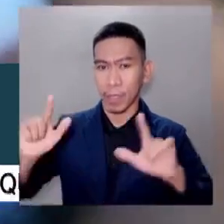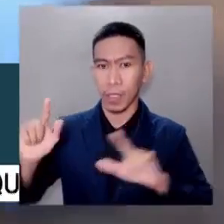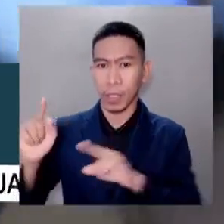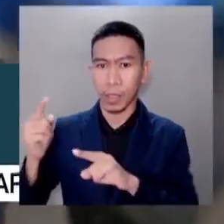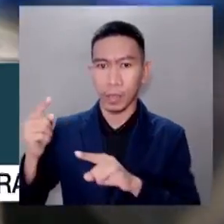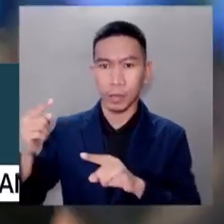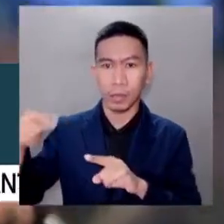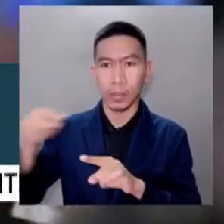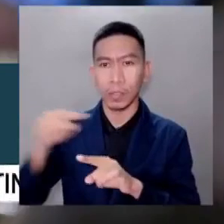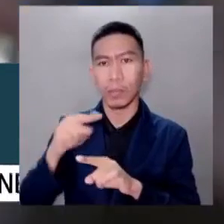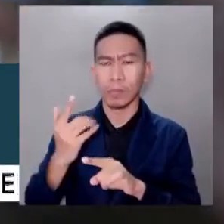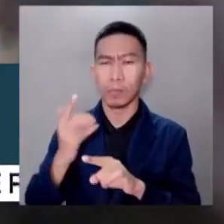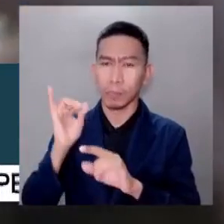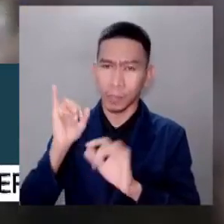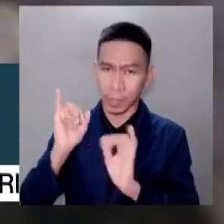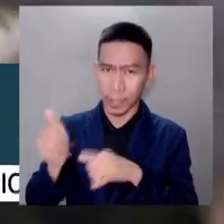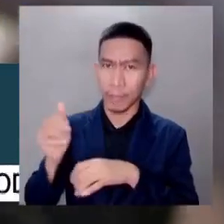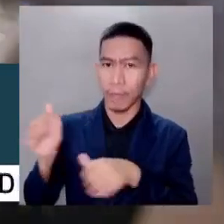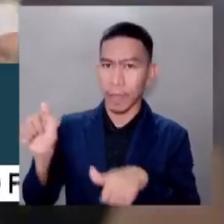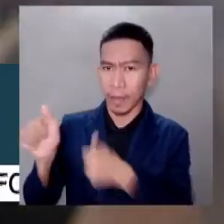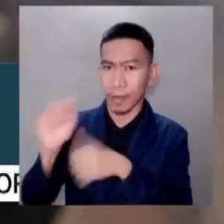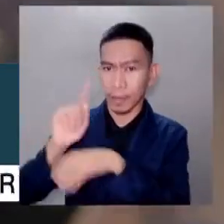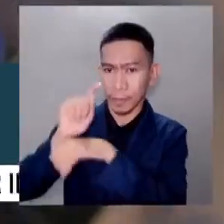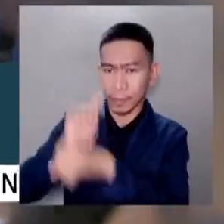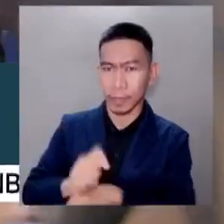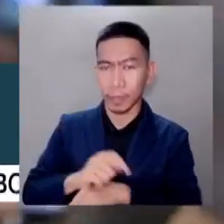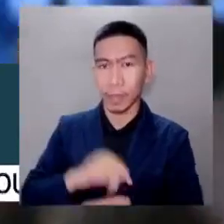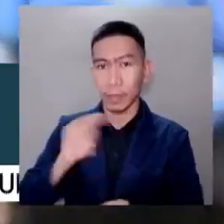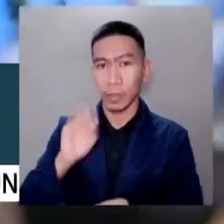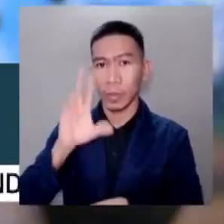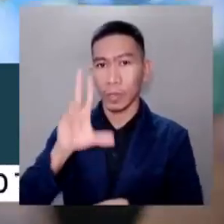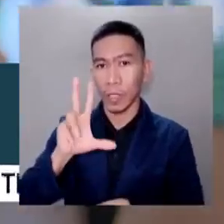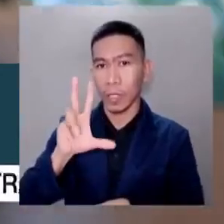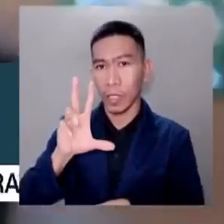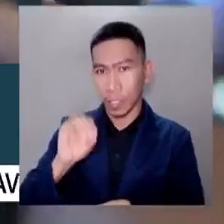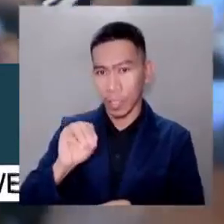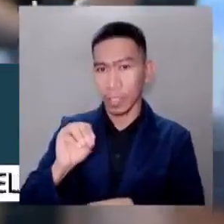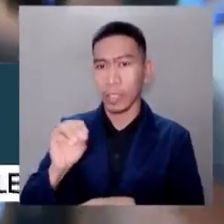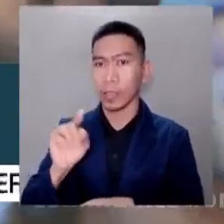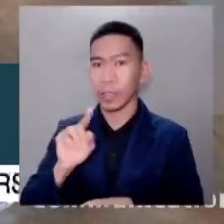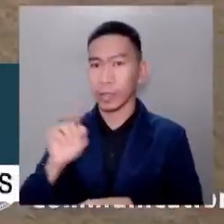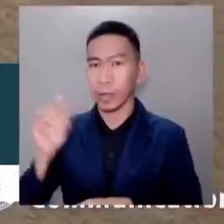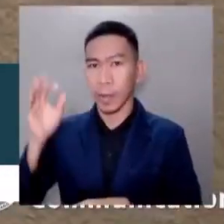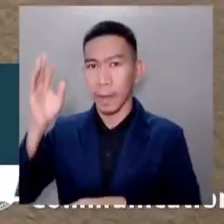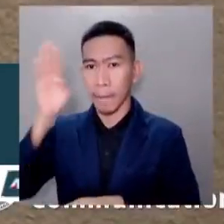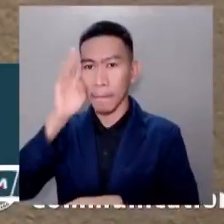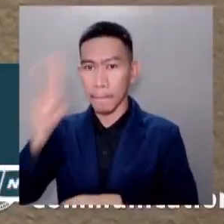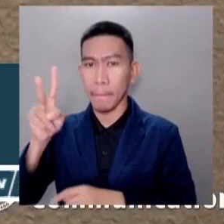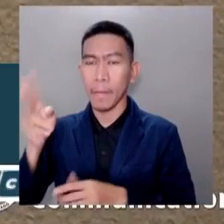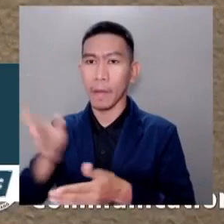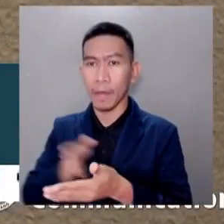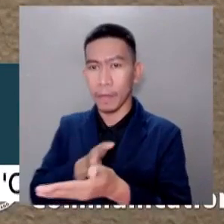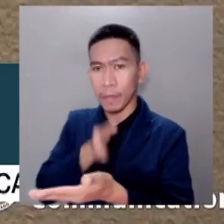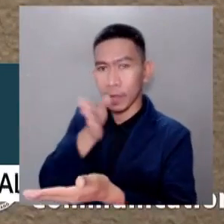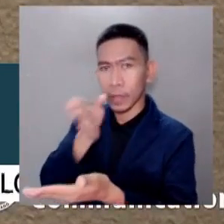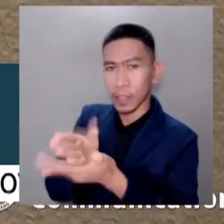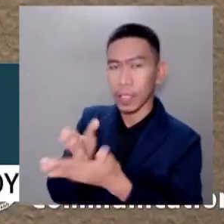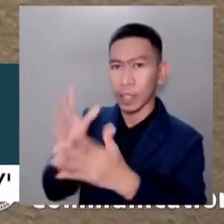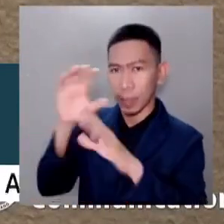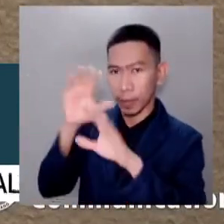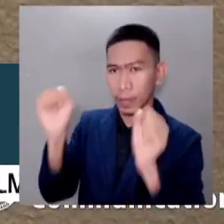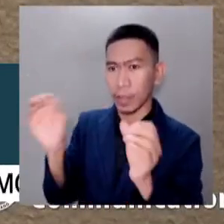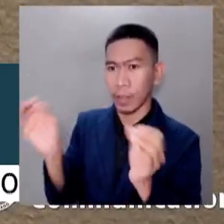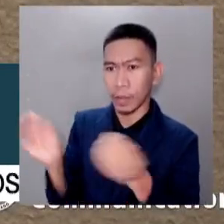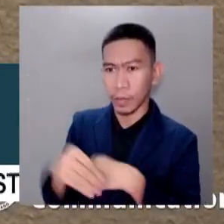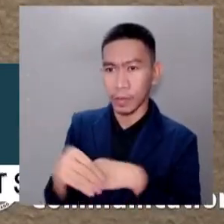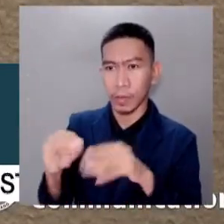the morning of June 30, President-elect Marcos will visit the Malacañang Palace to greet outgoing President Rodrigo Duterte,